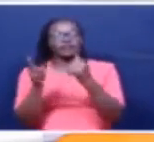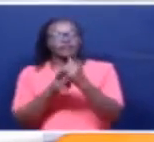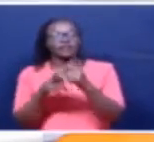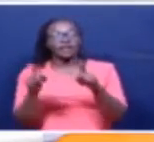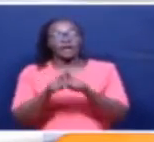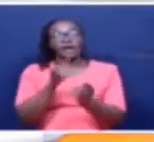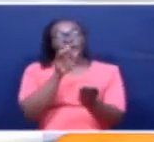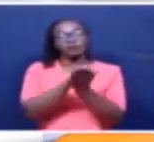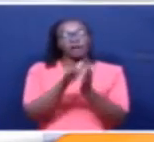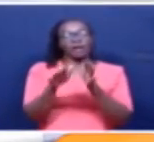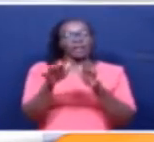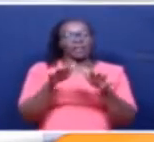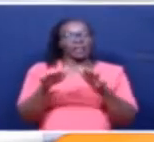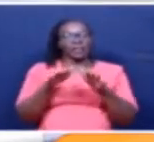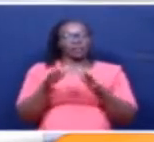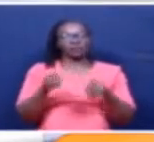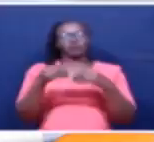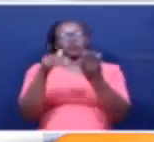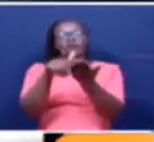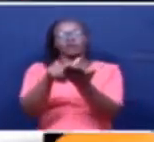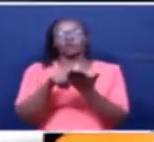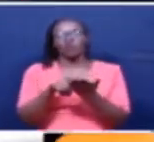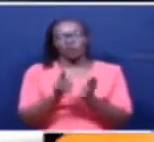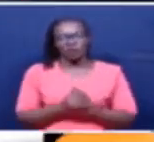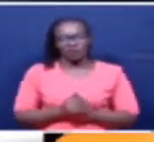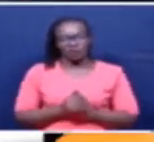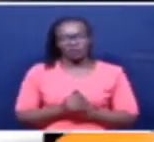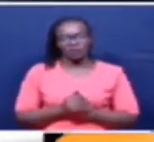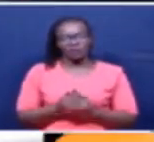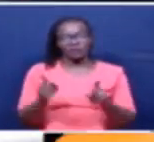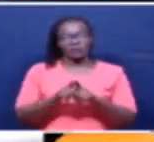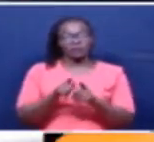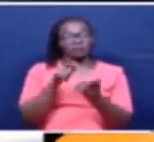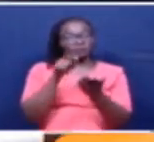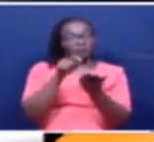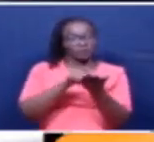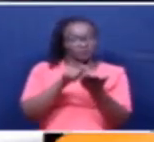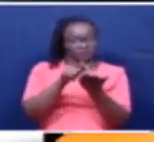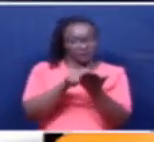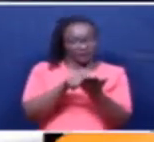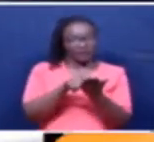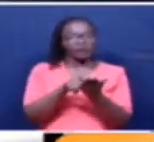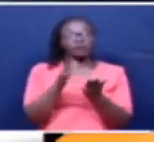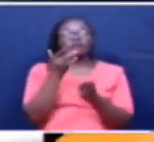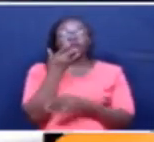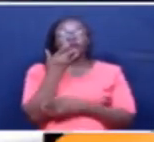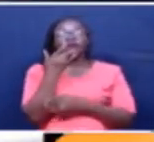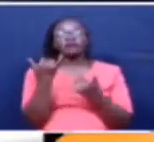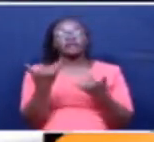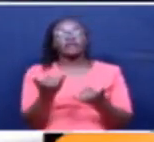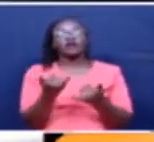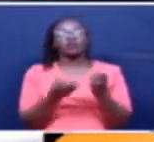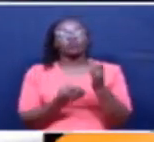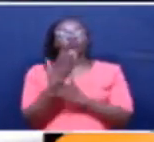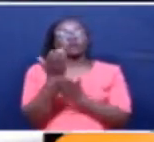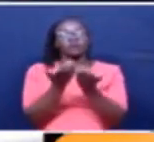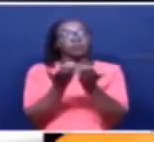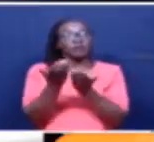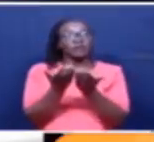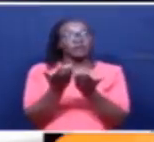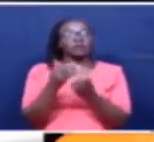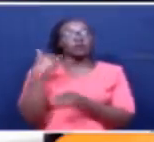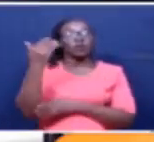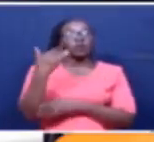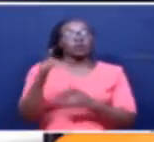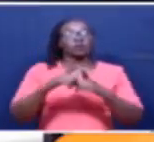banks shied away from issuing loans. Credit allocation favors well established businesses that are usually